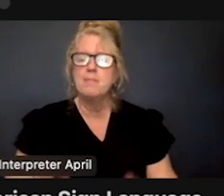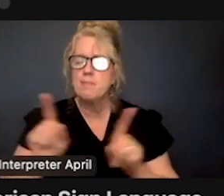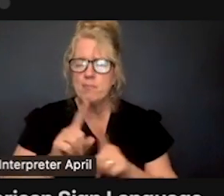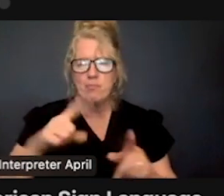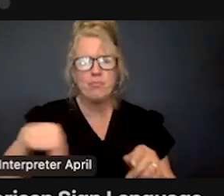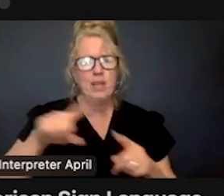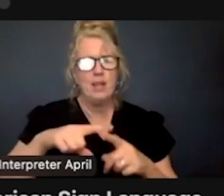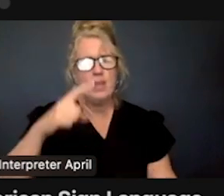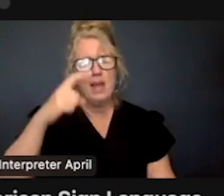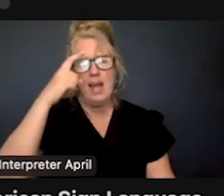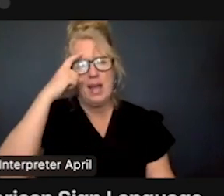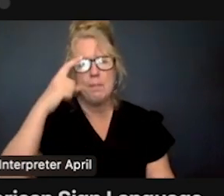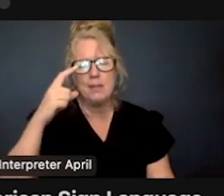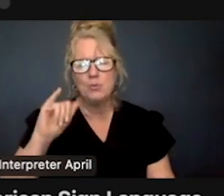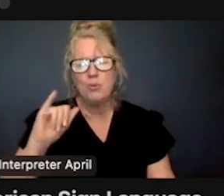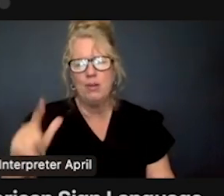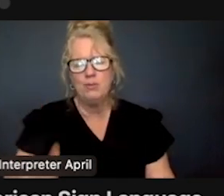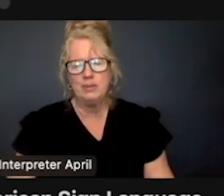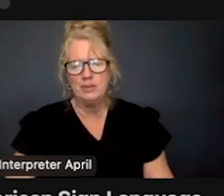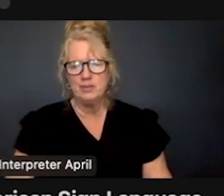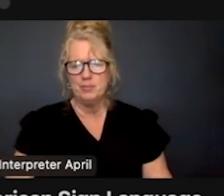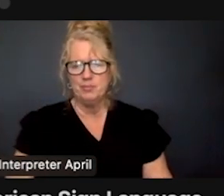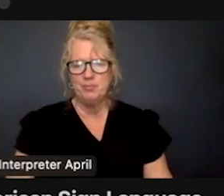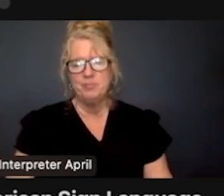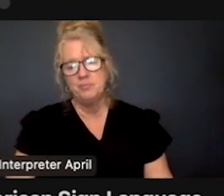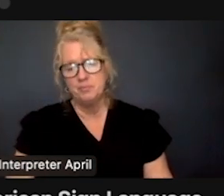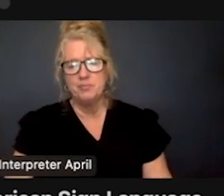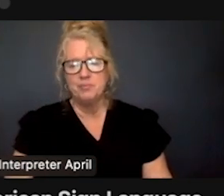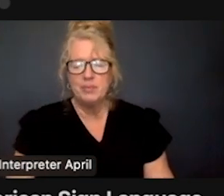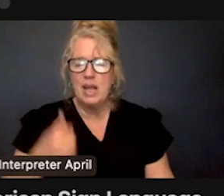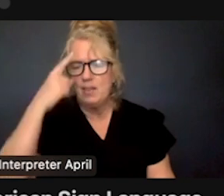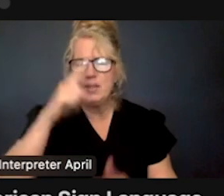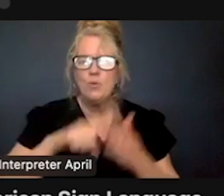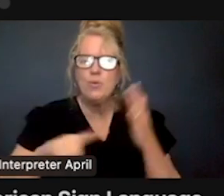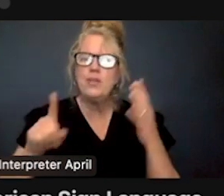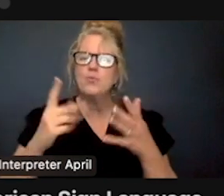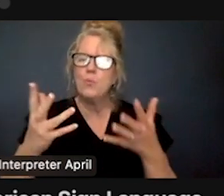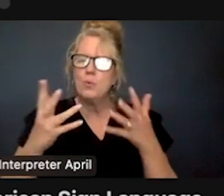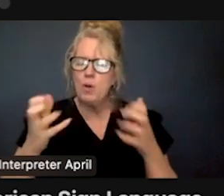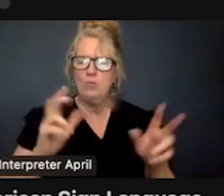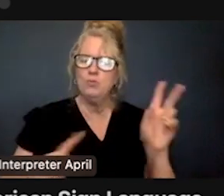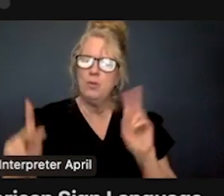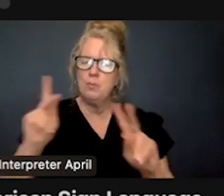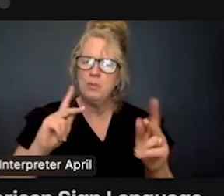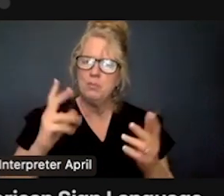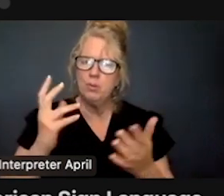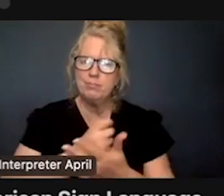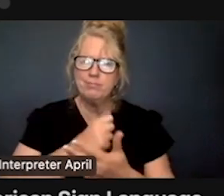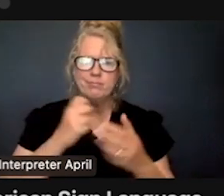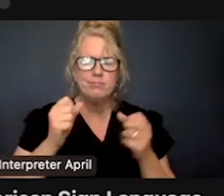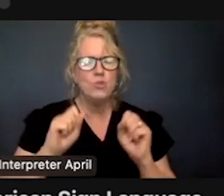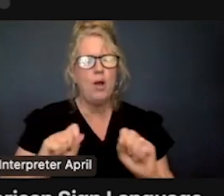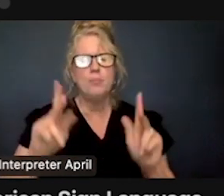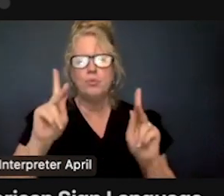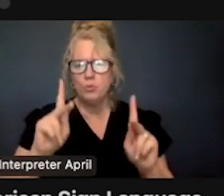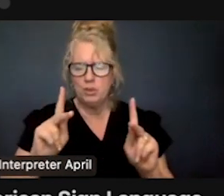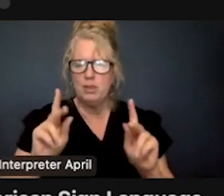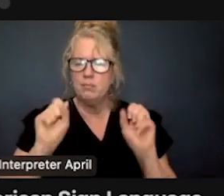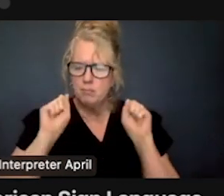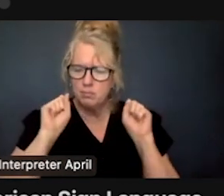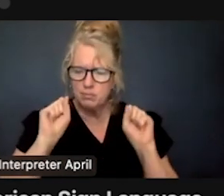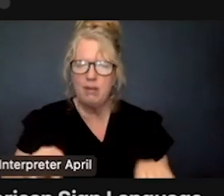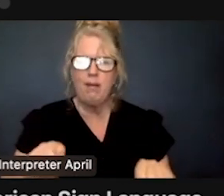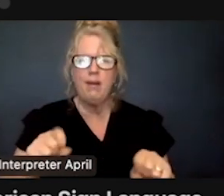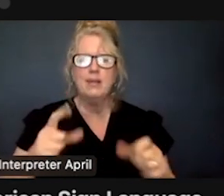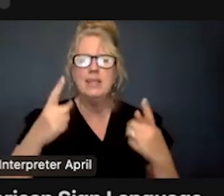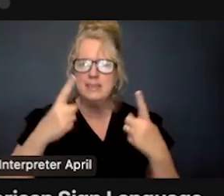mental illness. And I think that's what we want, right? We want people to have the opportunity to be successful,